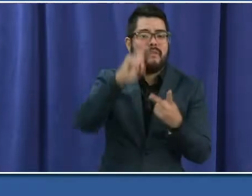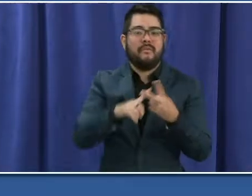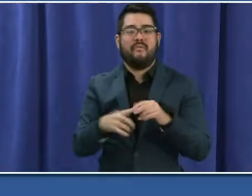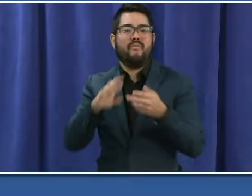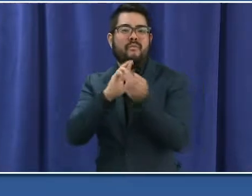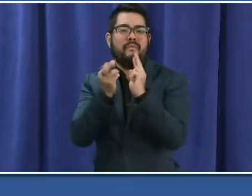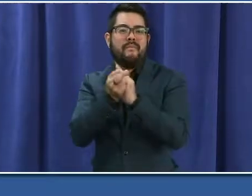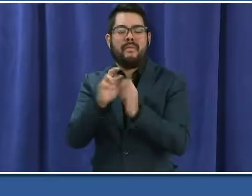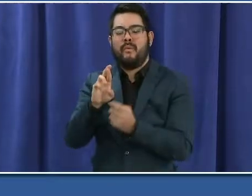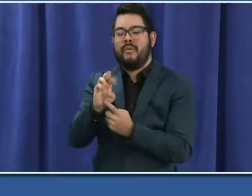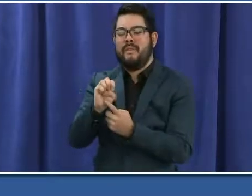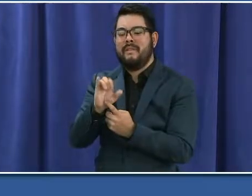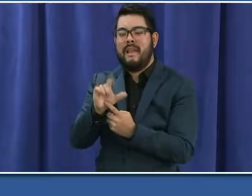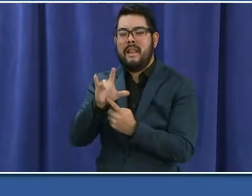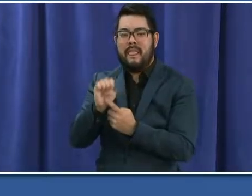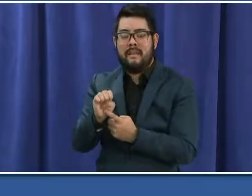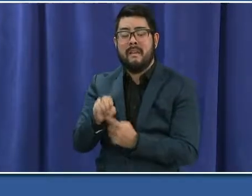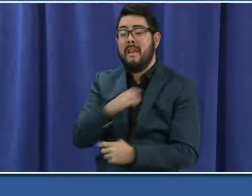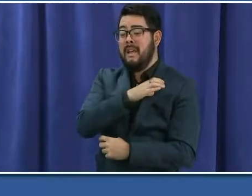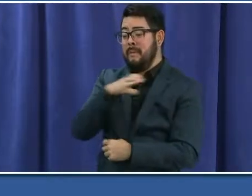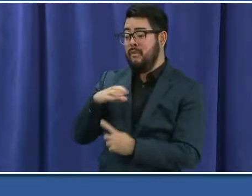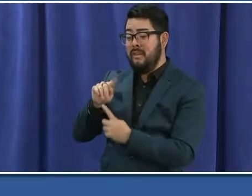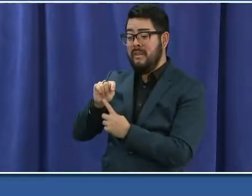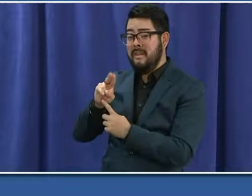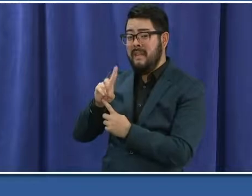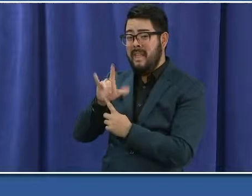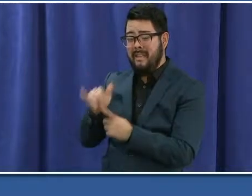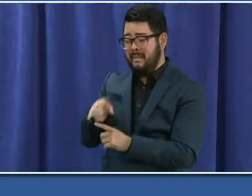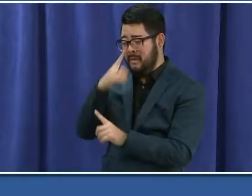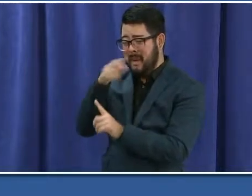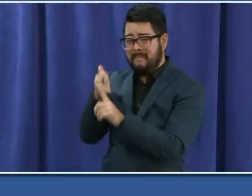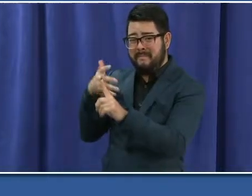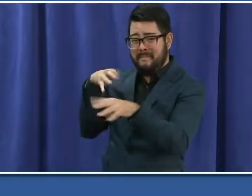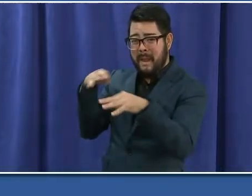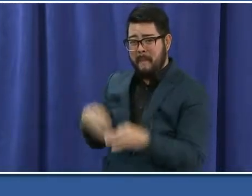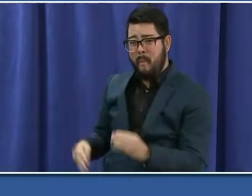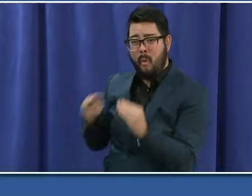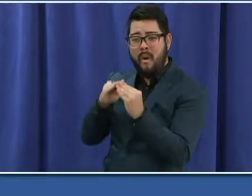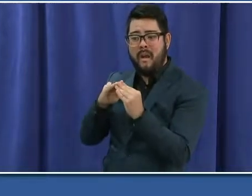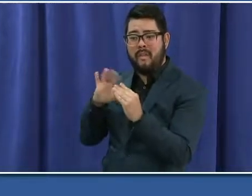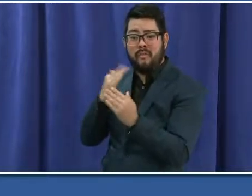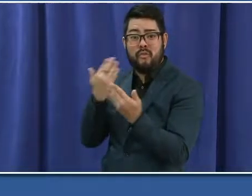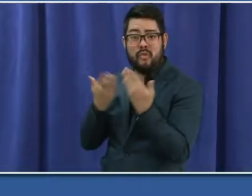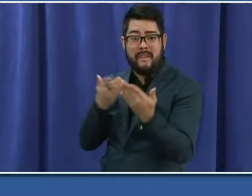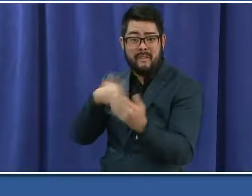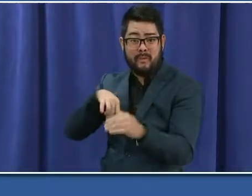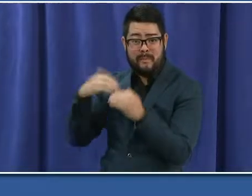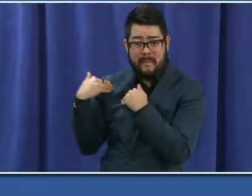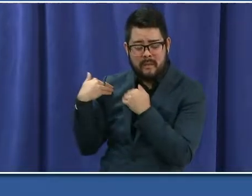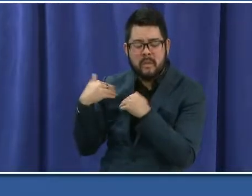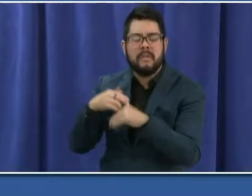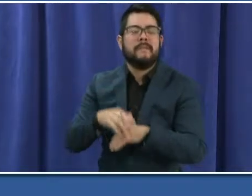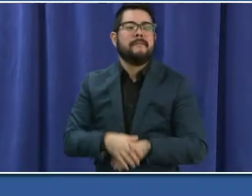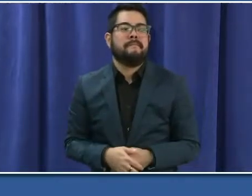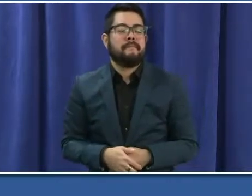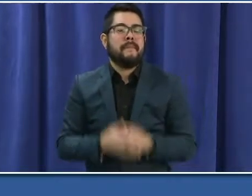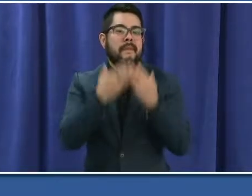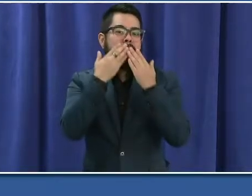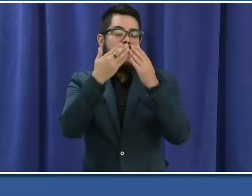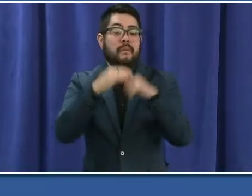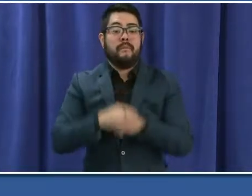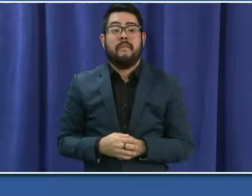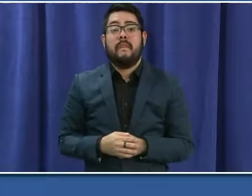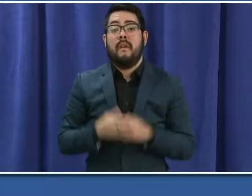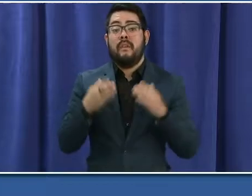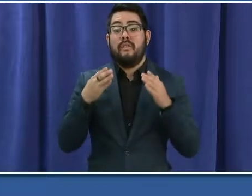operations. Commissioner Tully, can you tell us more about the services that Streets and Sanitation provides? Sure. Thank you. The Department of Streets and Sanitation